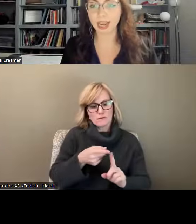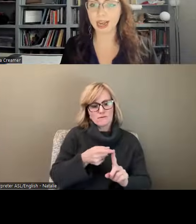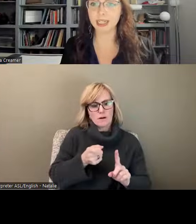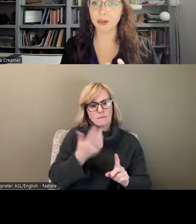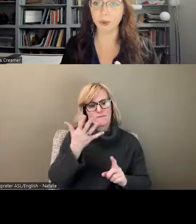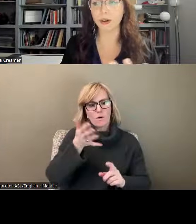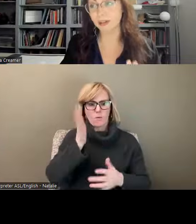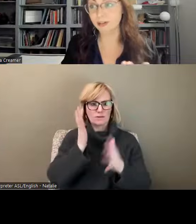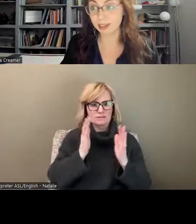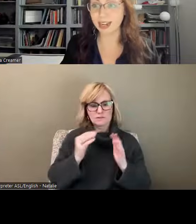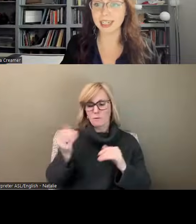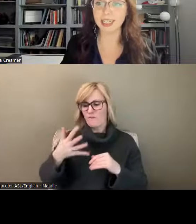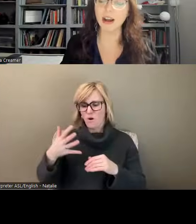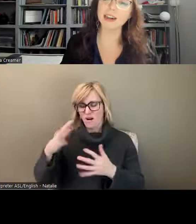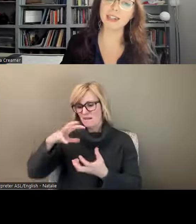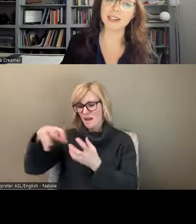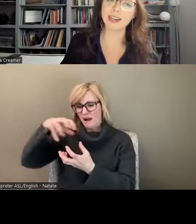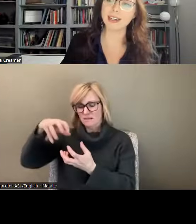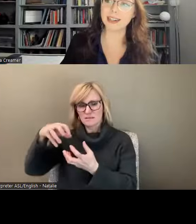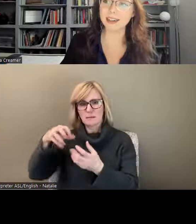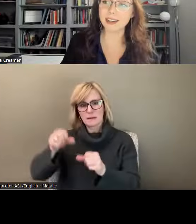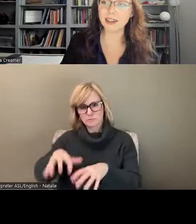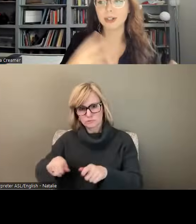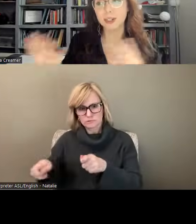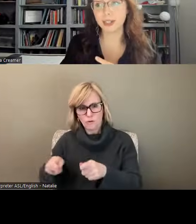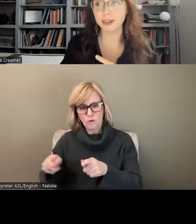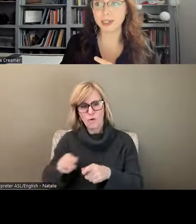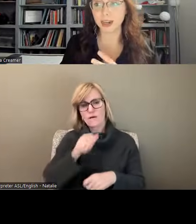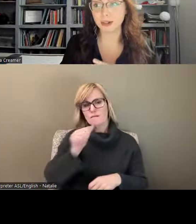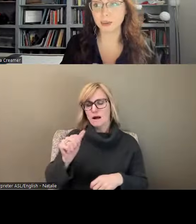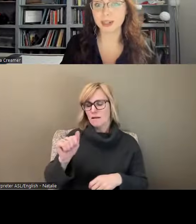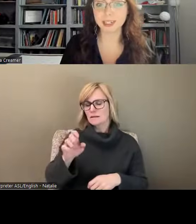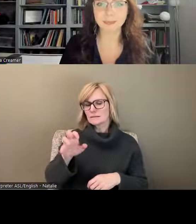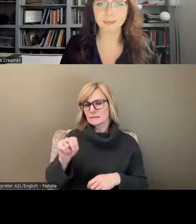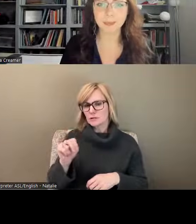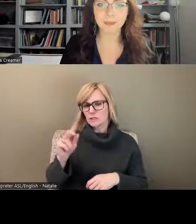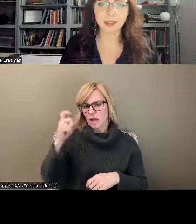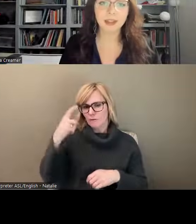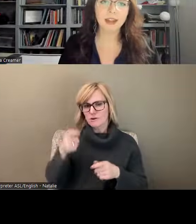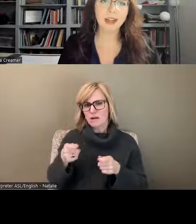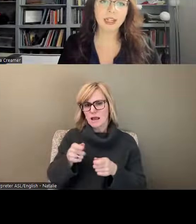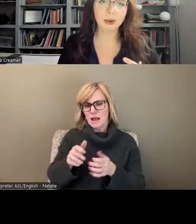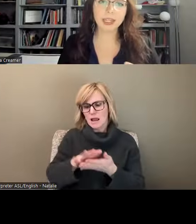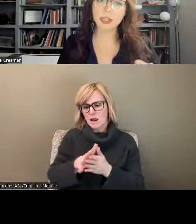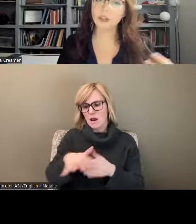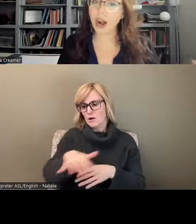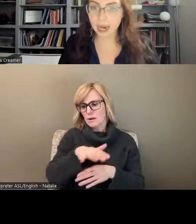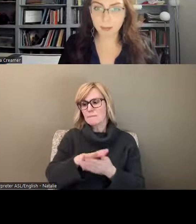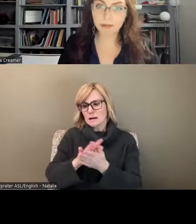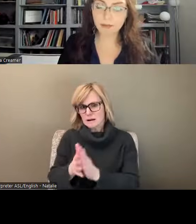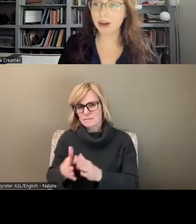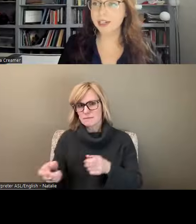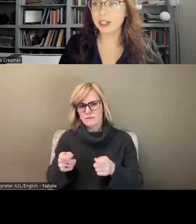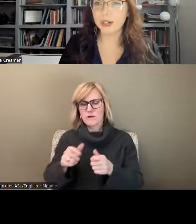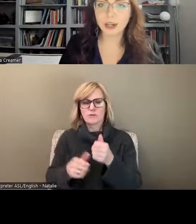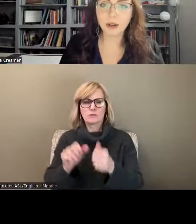from chaos, or in essence, non-Assyrian areas turned into Assyrian governed ones. So this